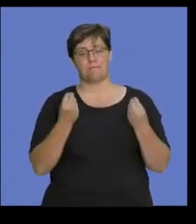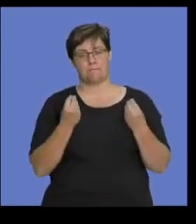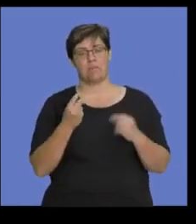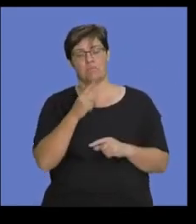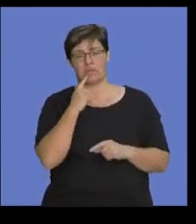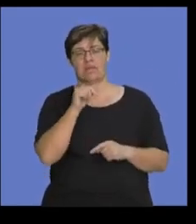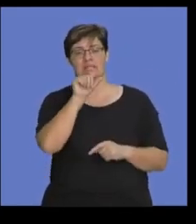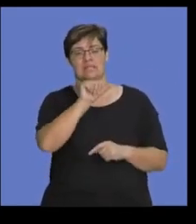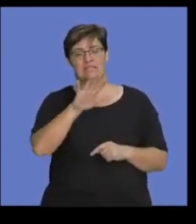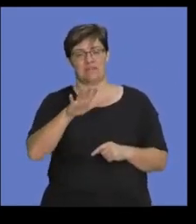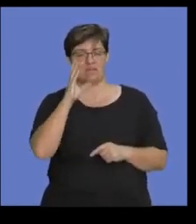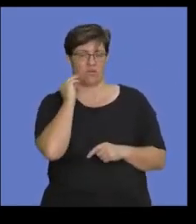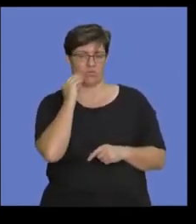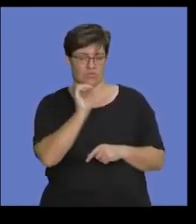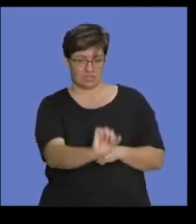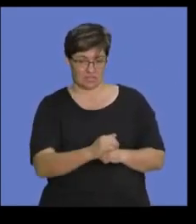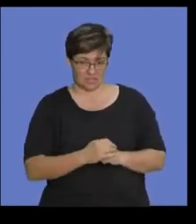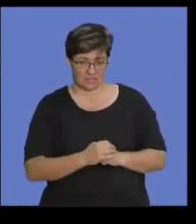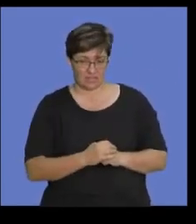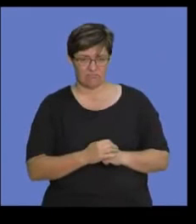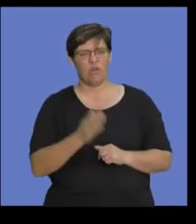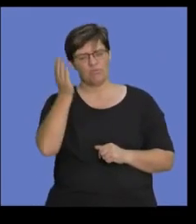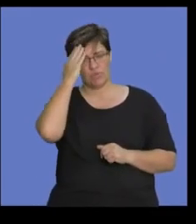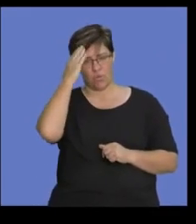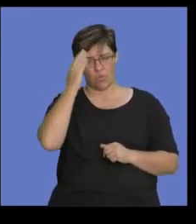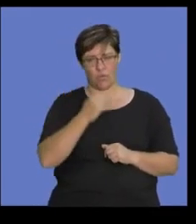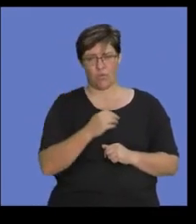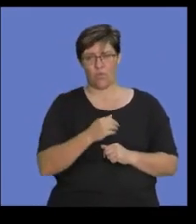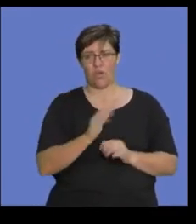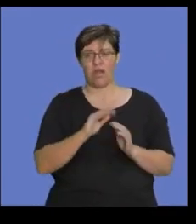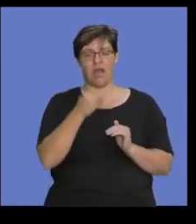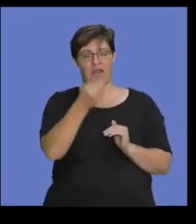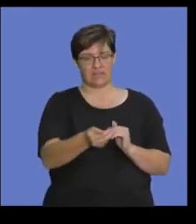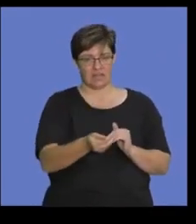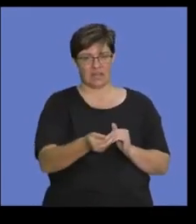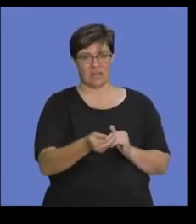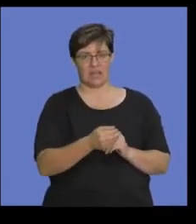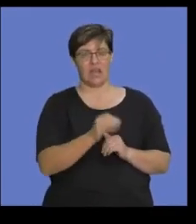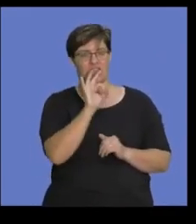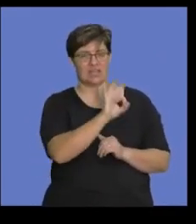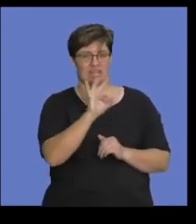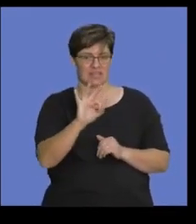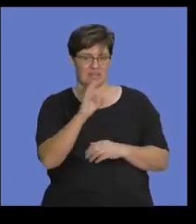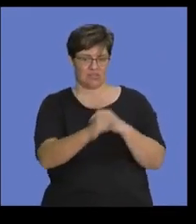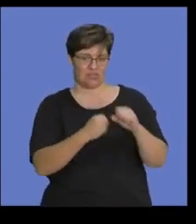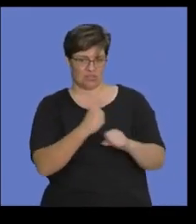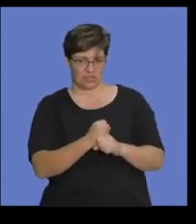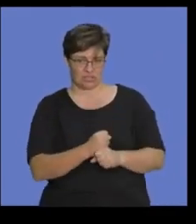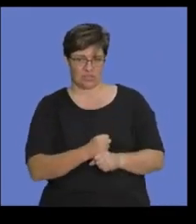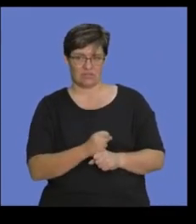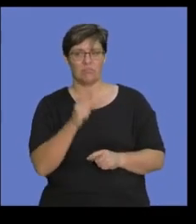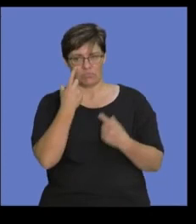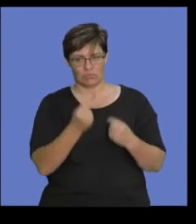have when he is 65. So automatically you know that it's when after 33 years.